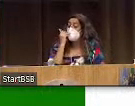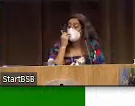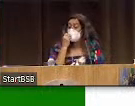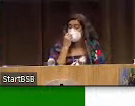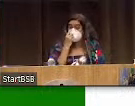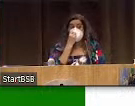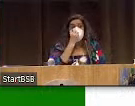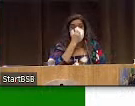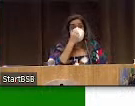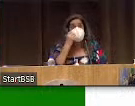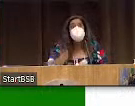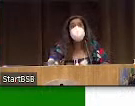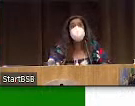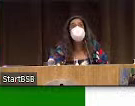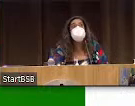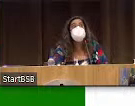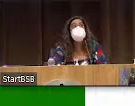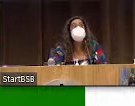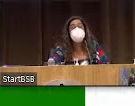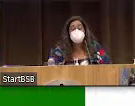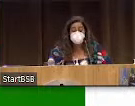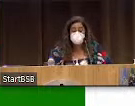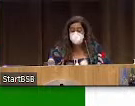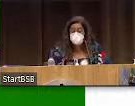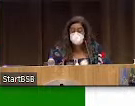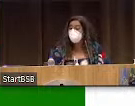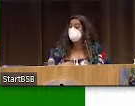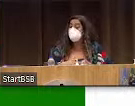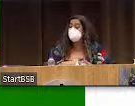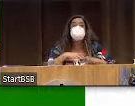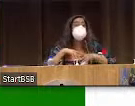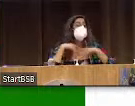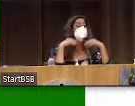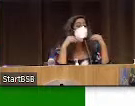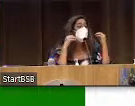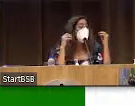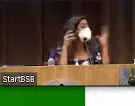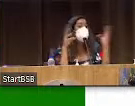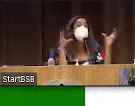services. In the last,